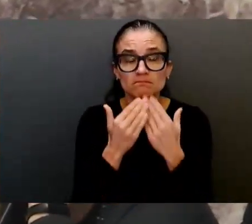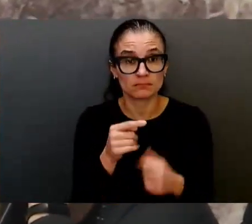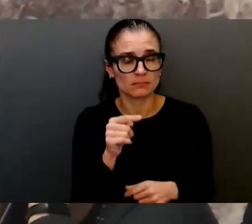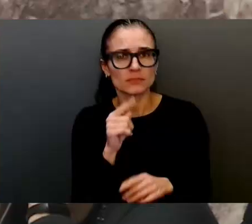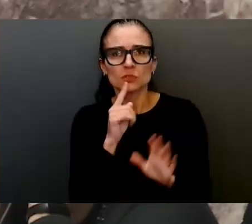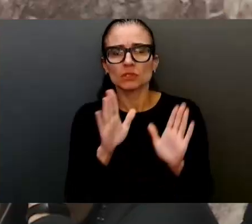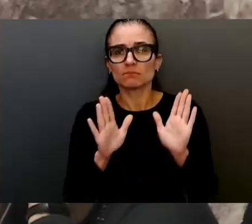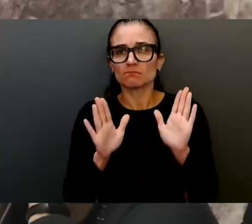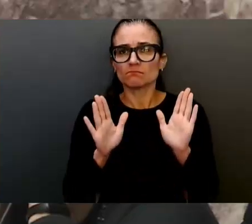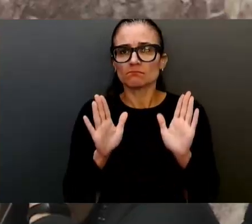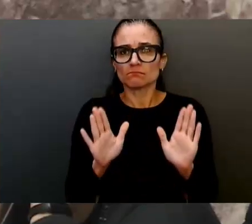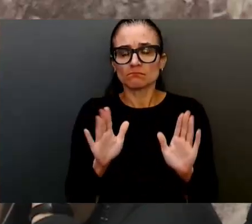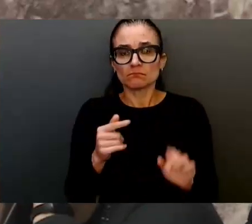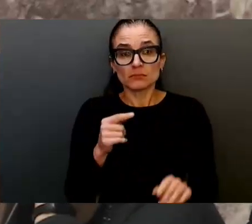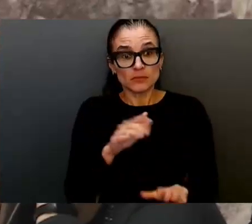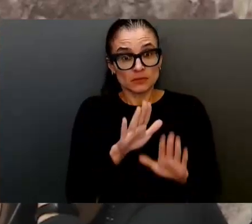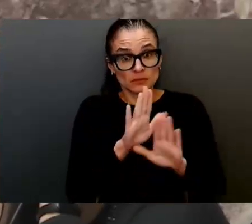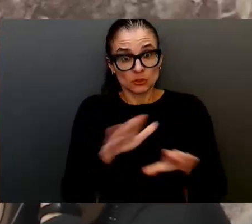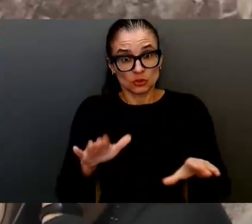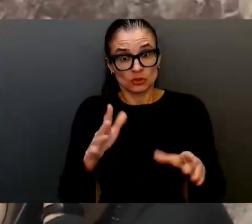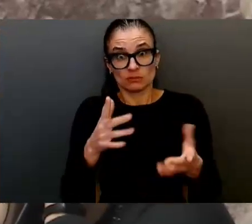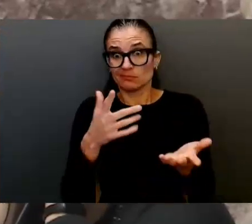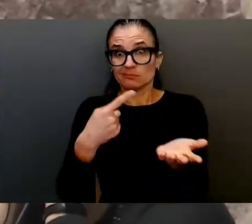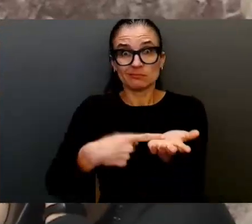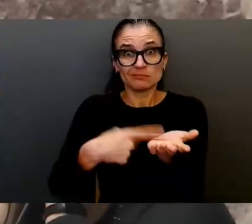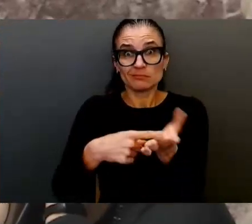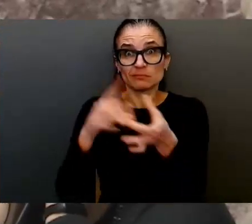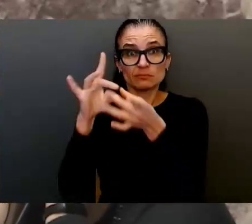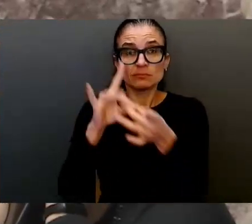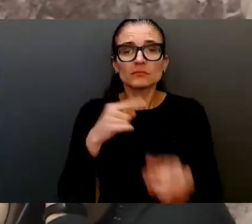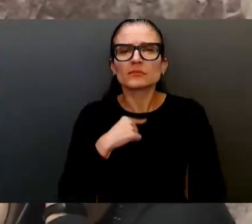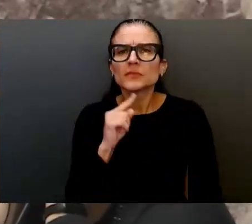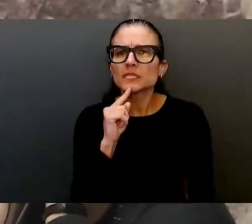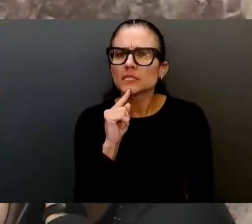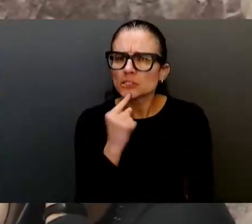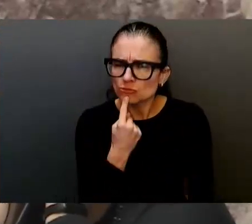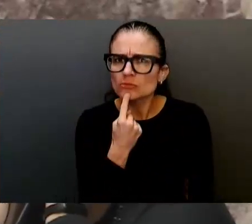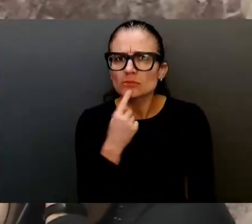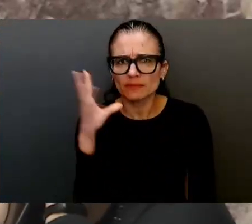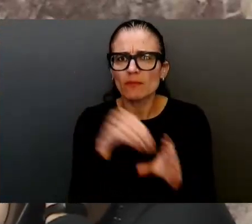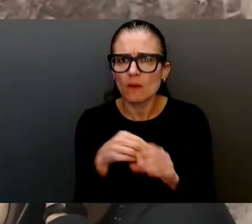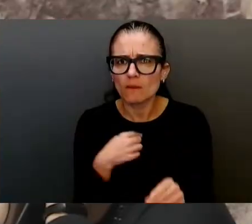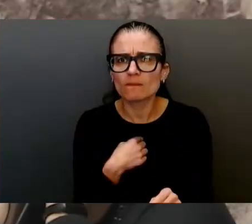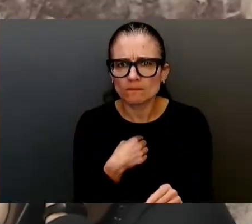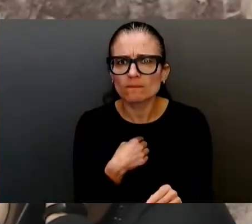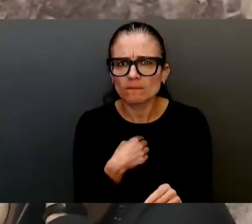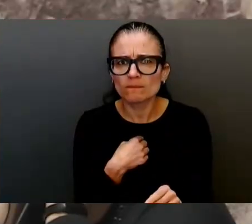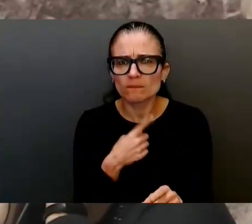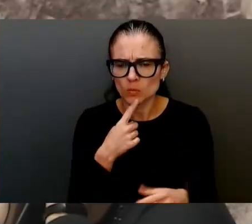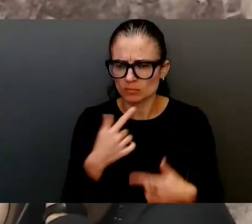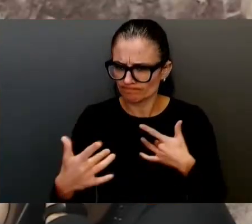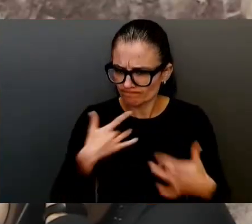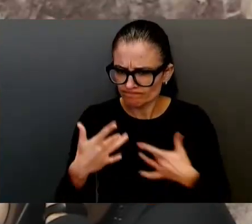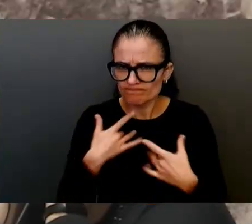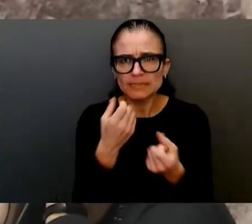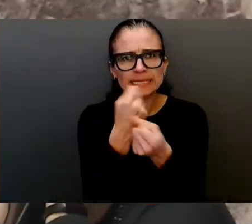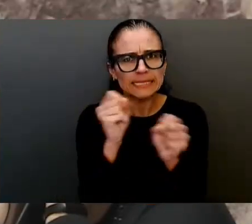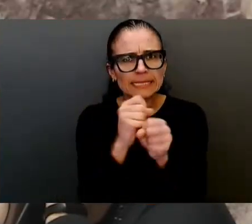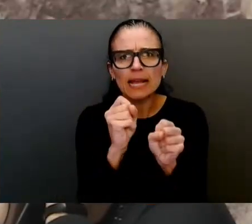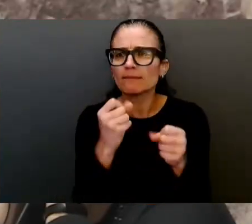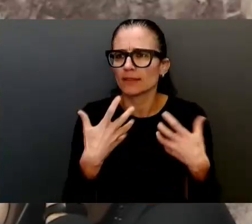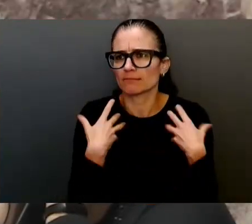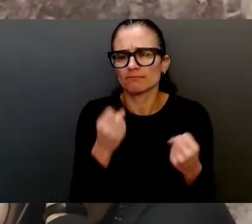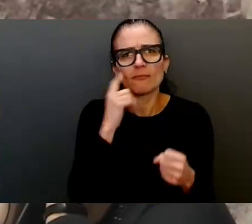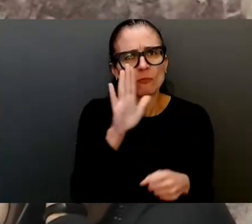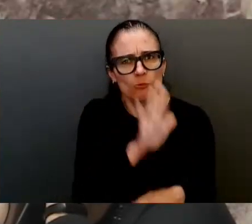and well-being of every single child in this province. Every single day that I get up, we are working on improvements